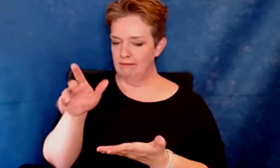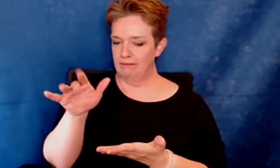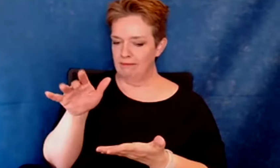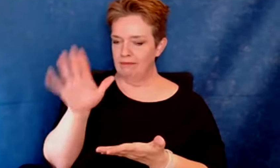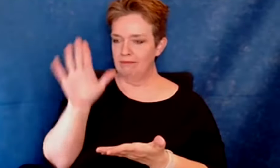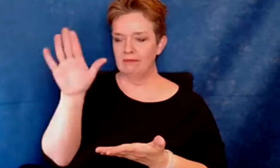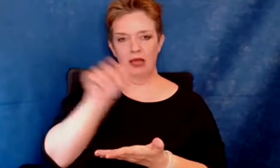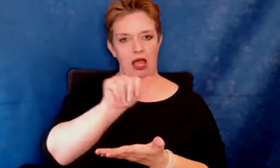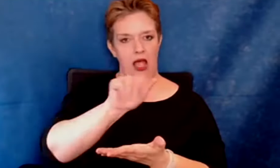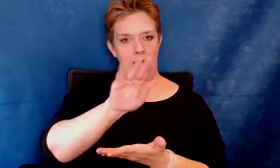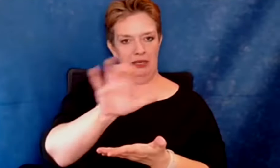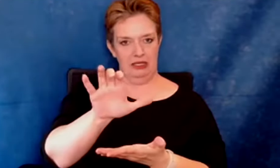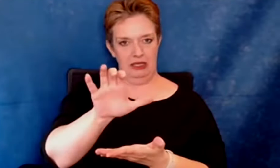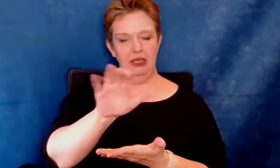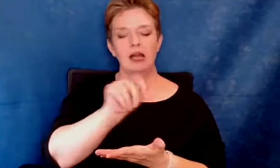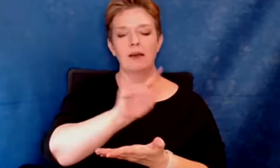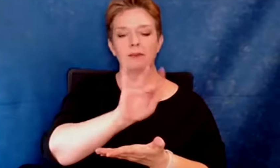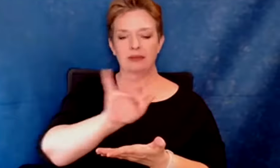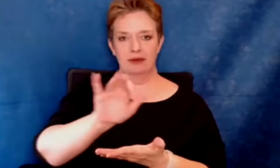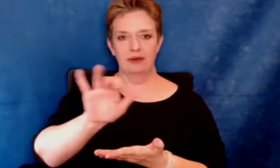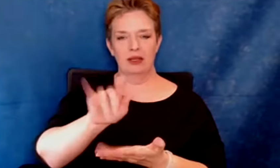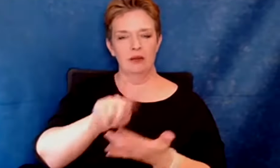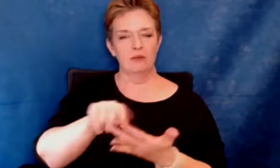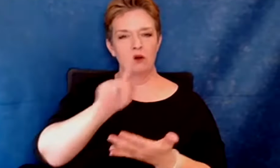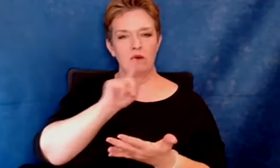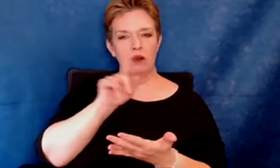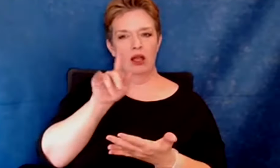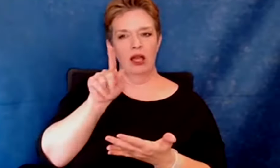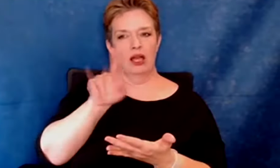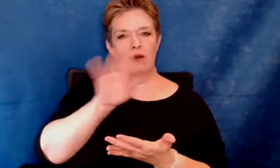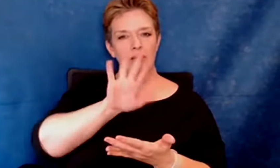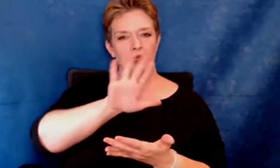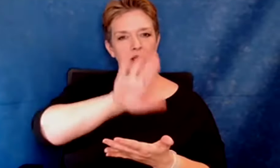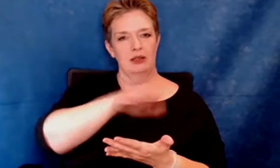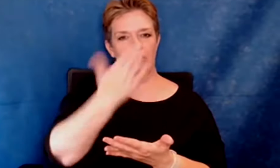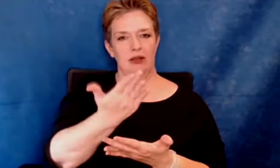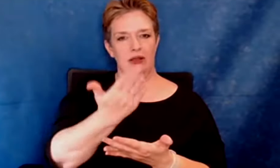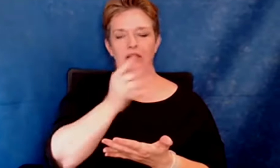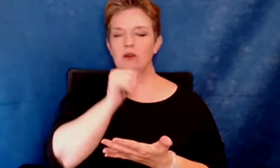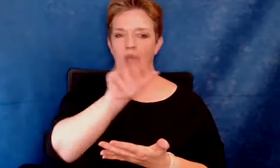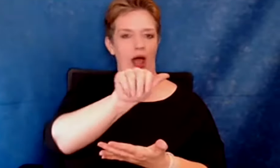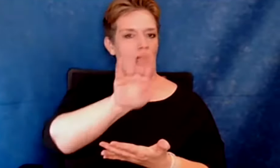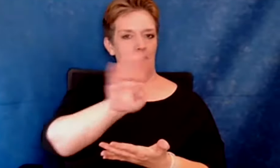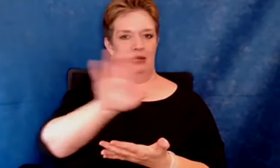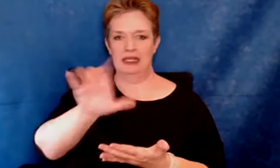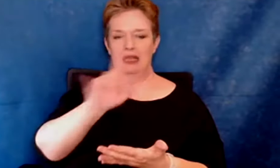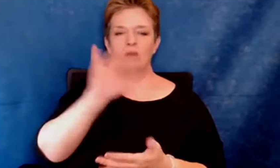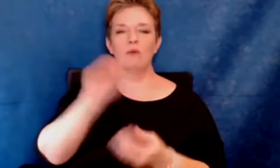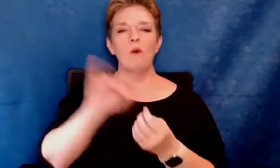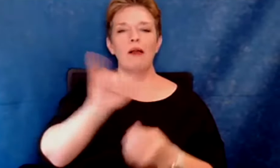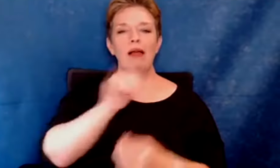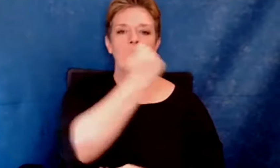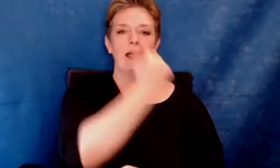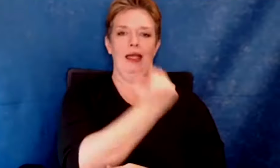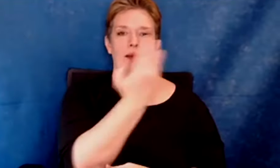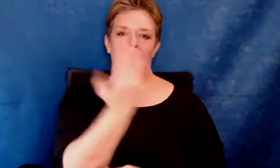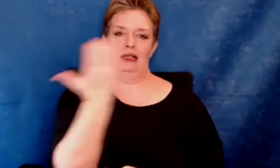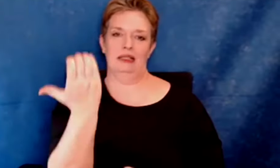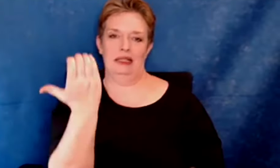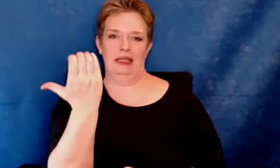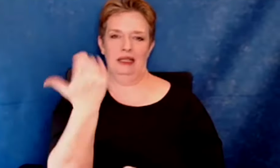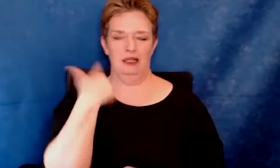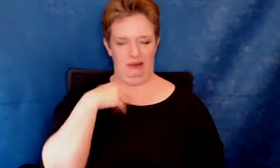alphabet, but it was almost reversed as if it was on a letterpress block. Let's see if I can get the focus there. There we go. And I thought that was really interesting.